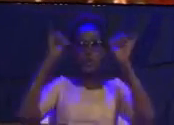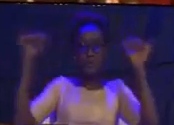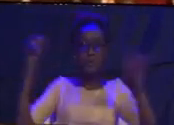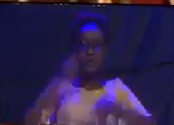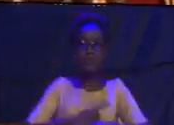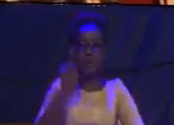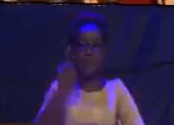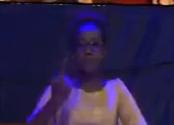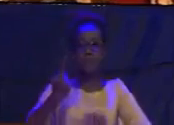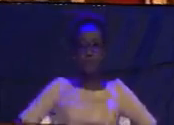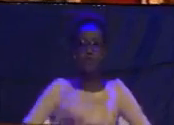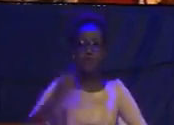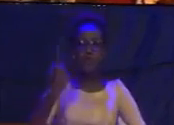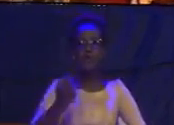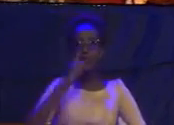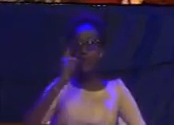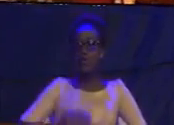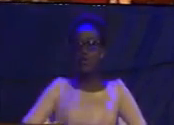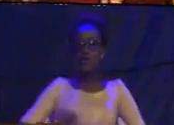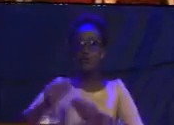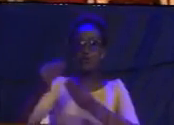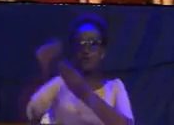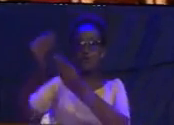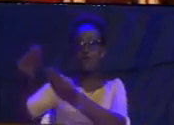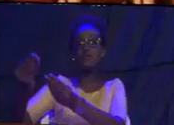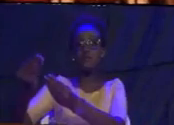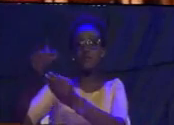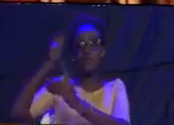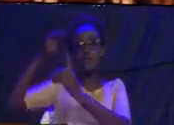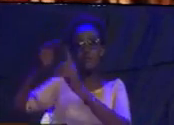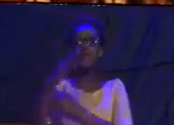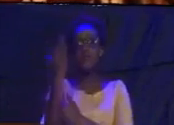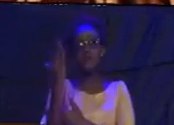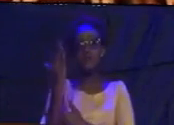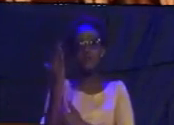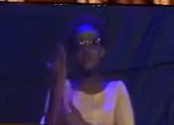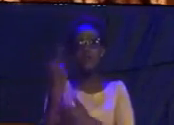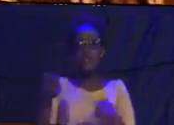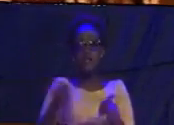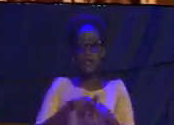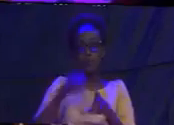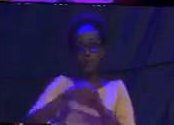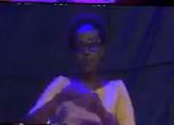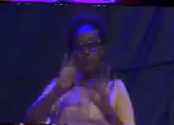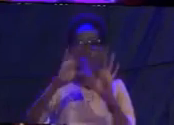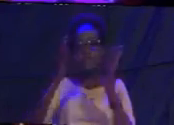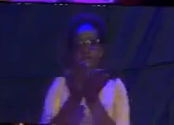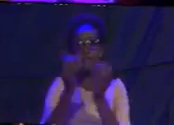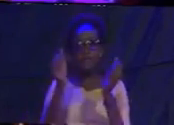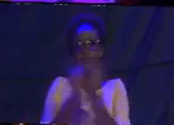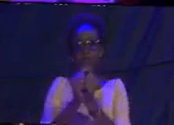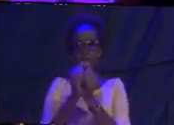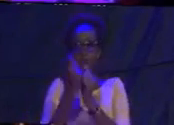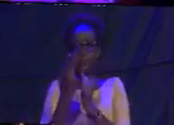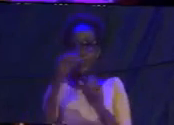every first animal born, they were sanctified unto the Lord. Of all the 12